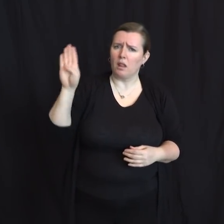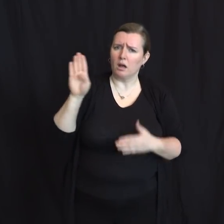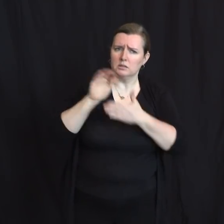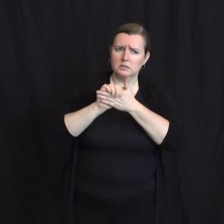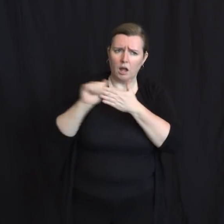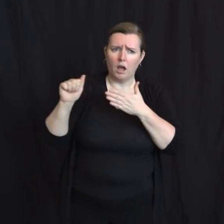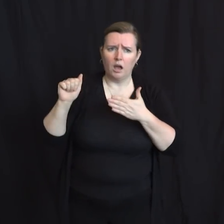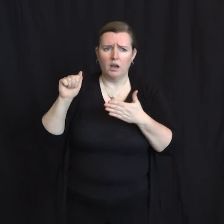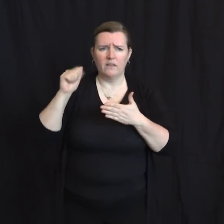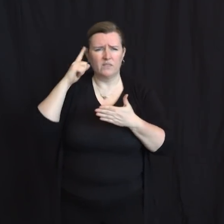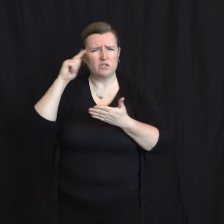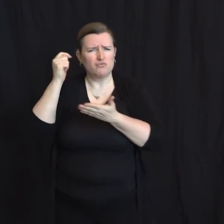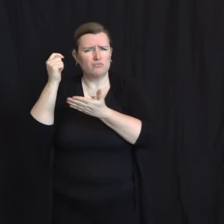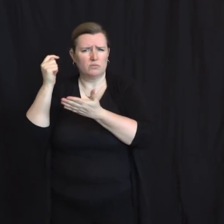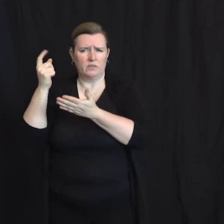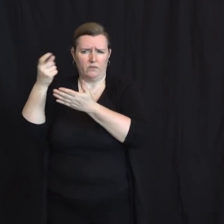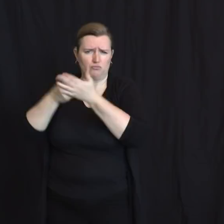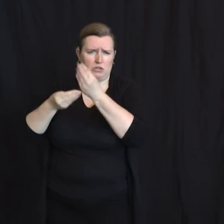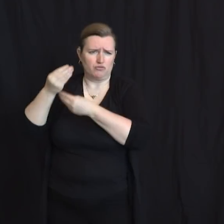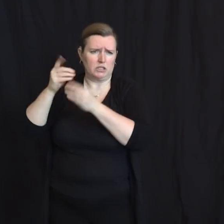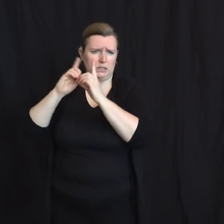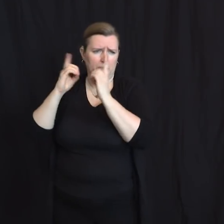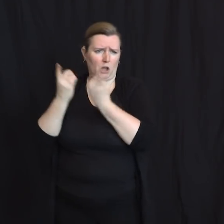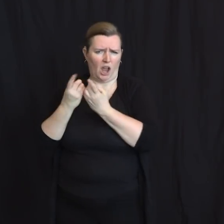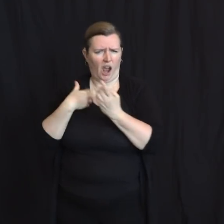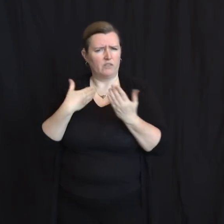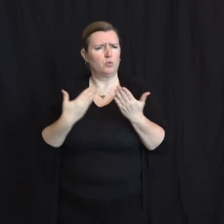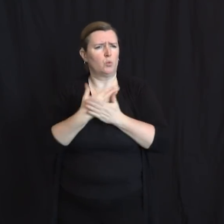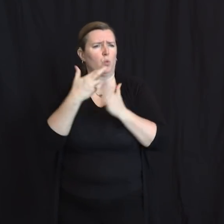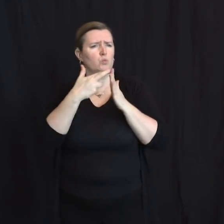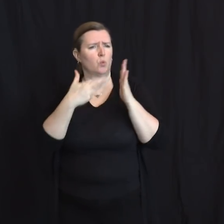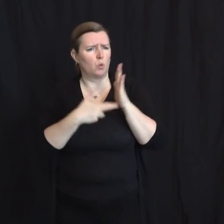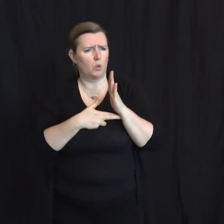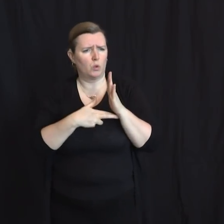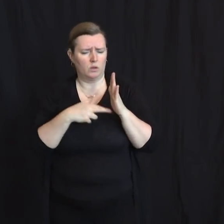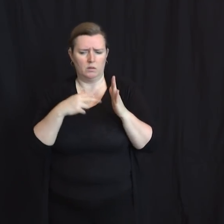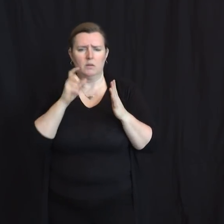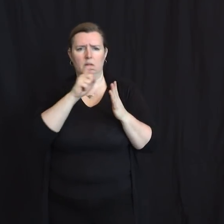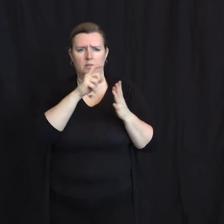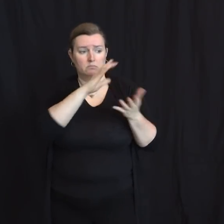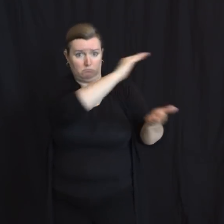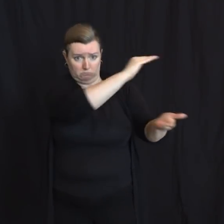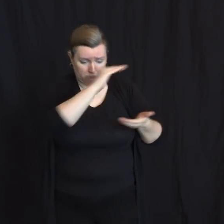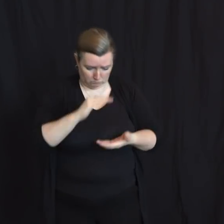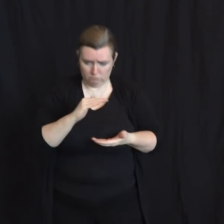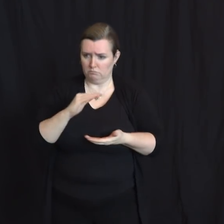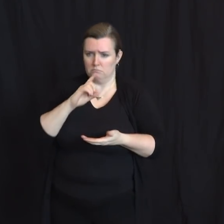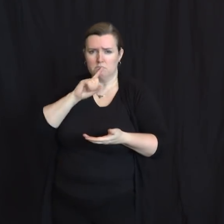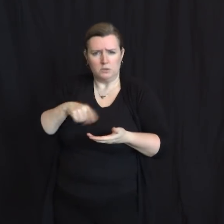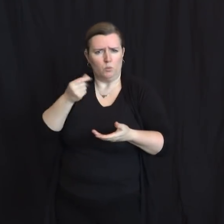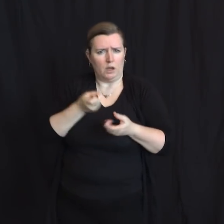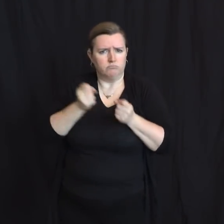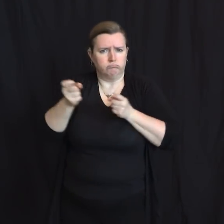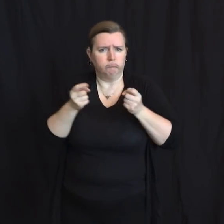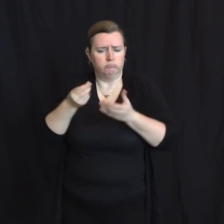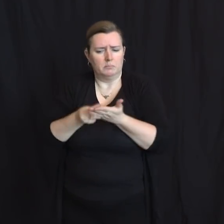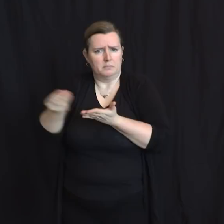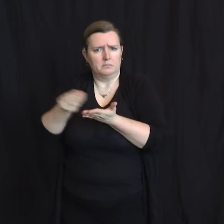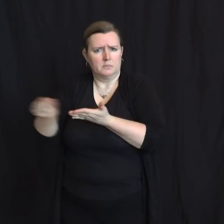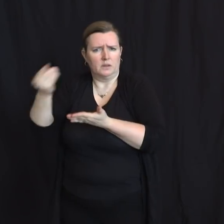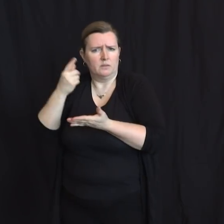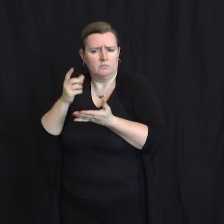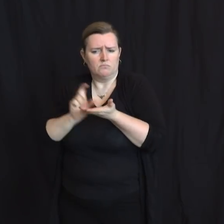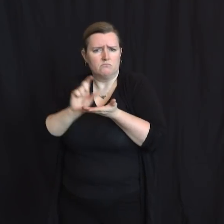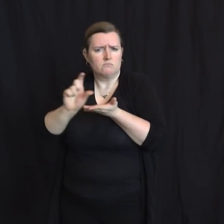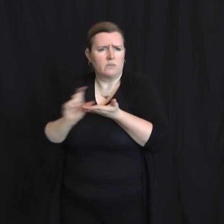regulations. What regulations exactly are tying the state's hands, and how much of the federal aid can the state still use even